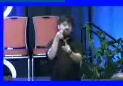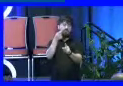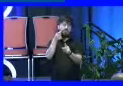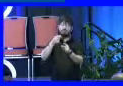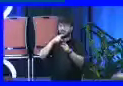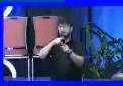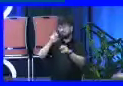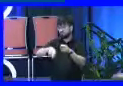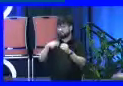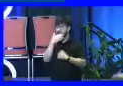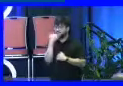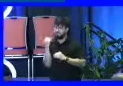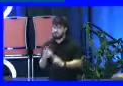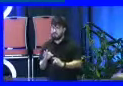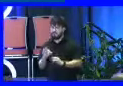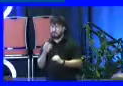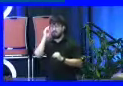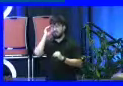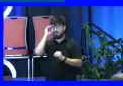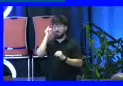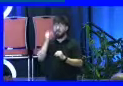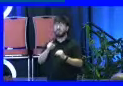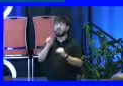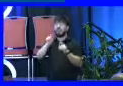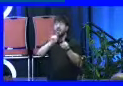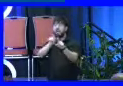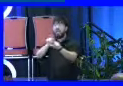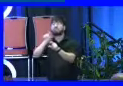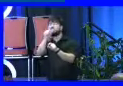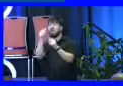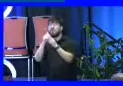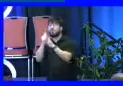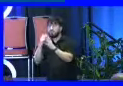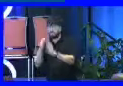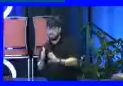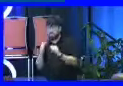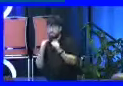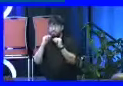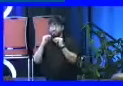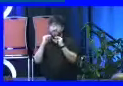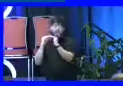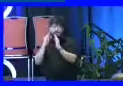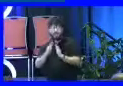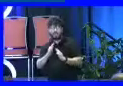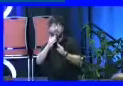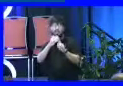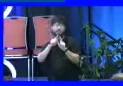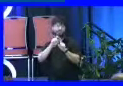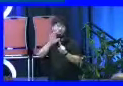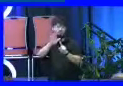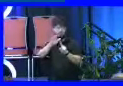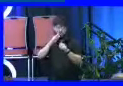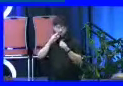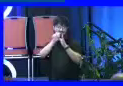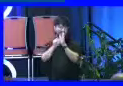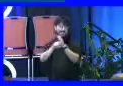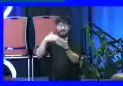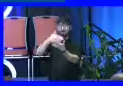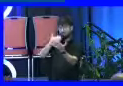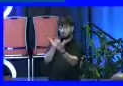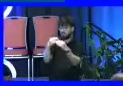not, as is buy-in from other key leaders and partners, like from your state budget office, for